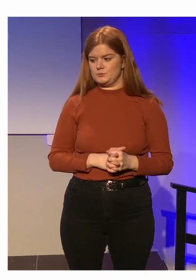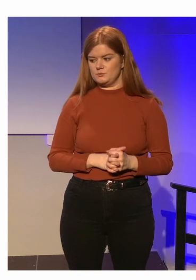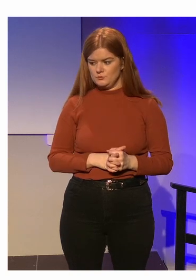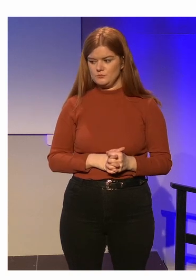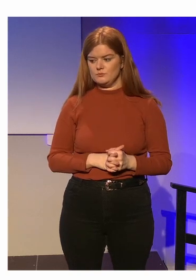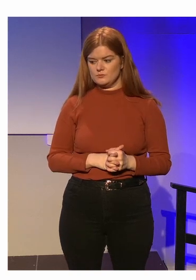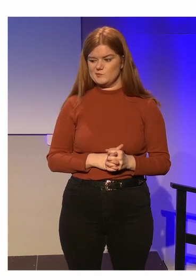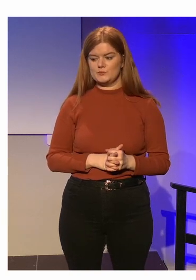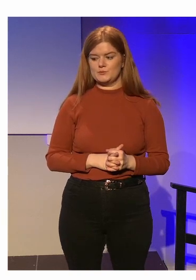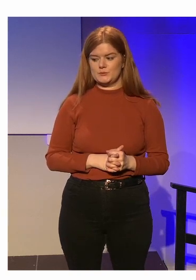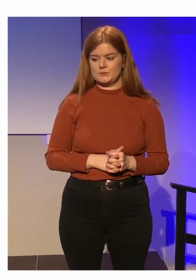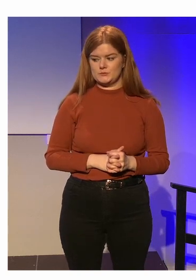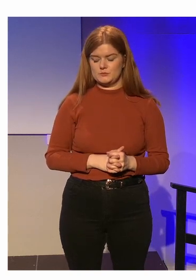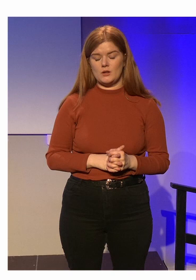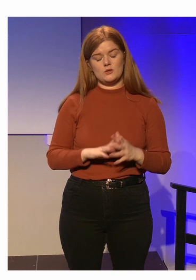UDL over the last